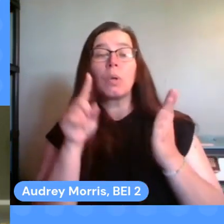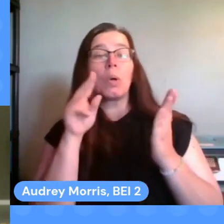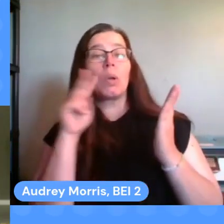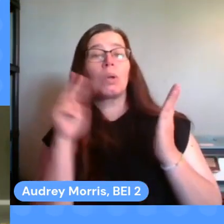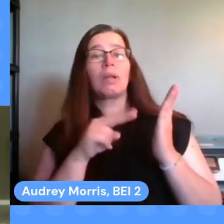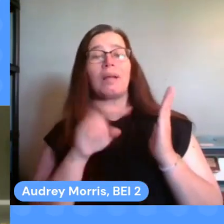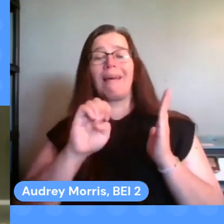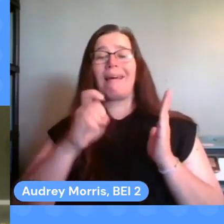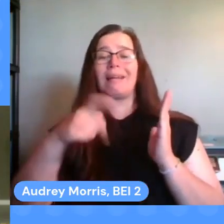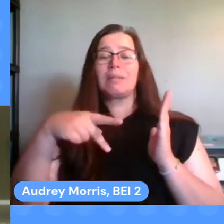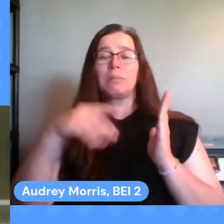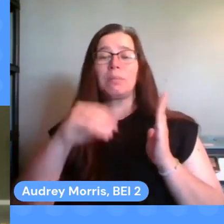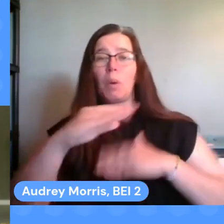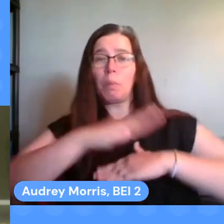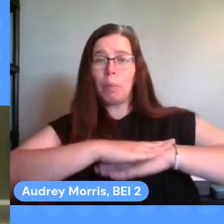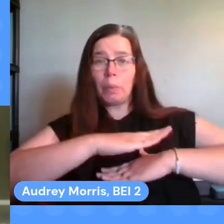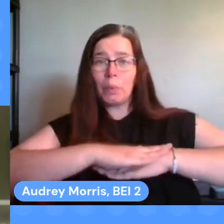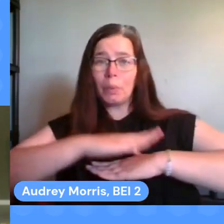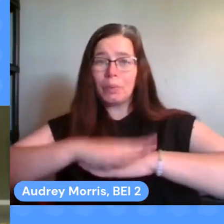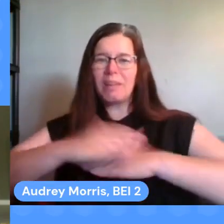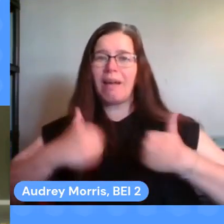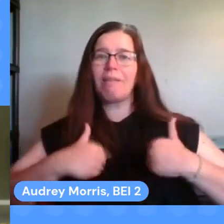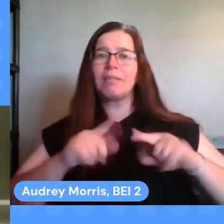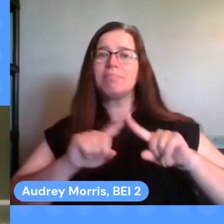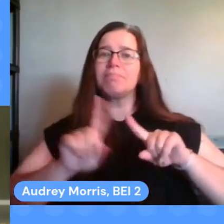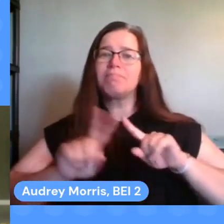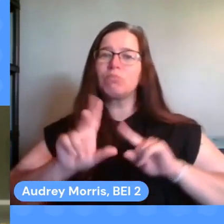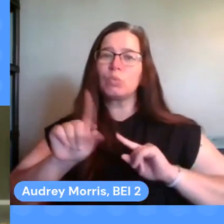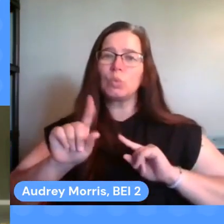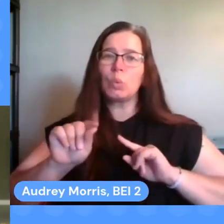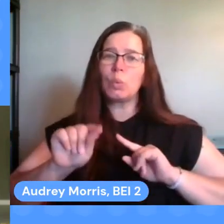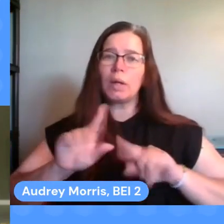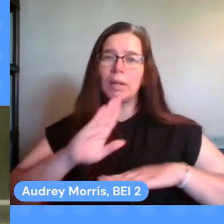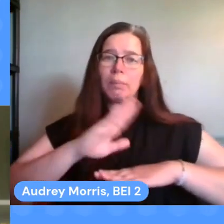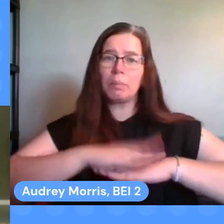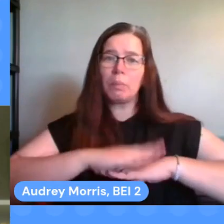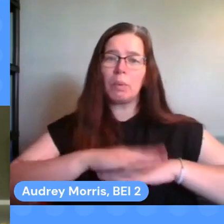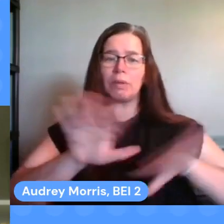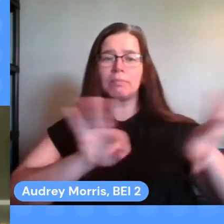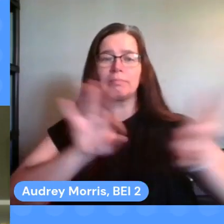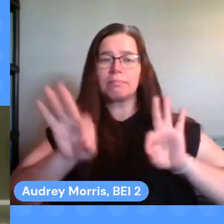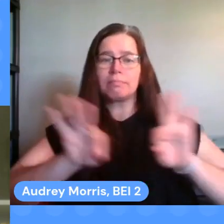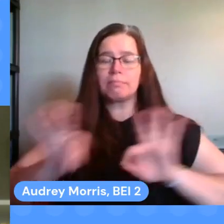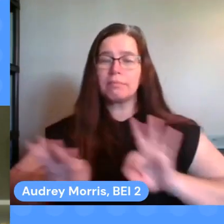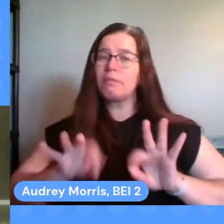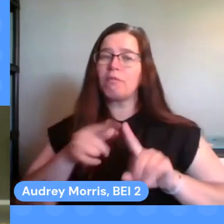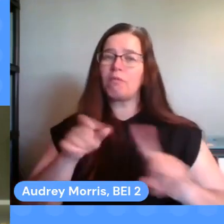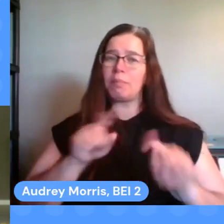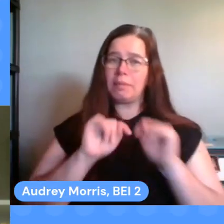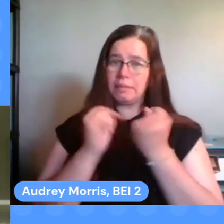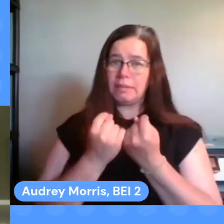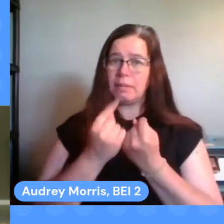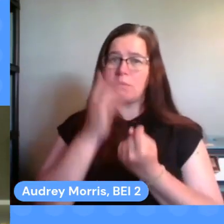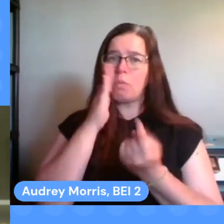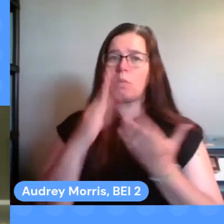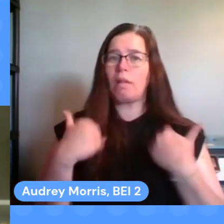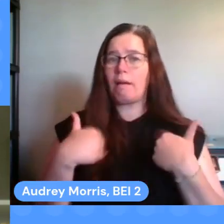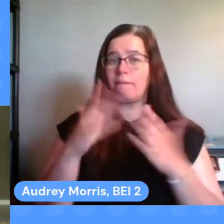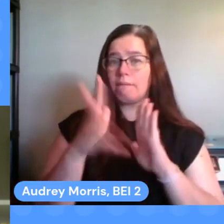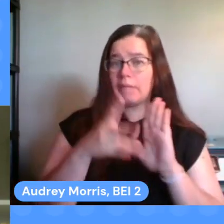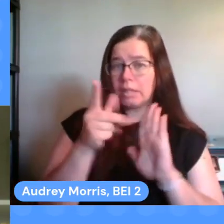booths. There are over 20 unique booths, hand-selected by the Scratch team, that will feature videos